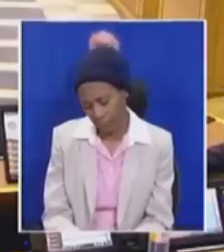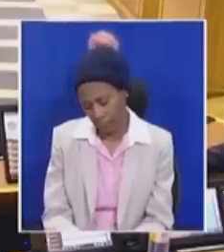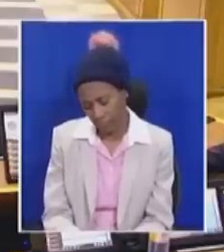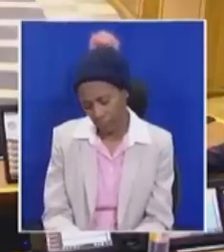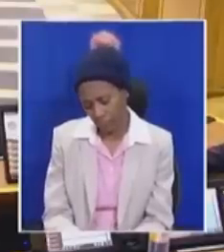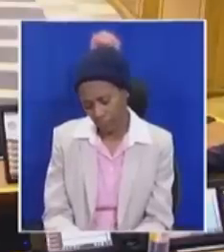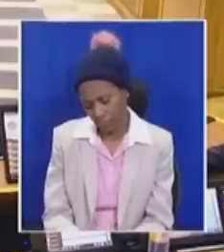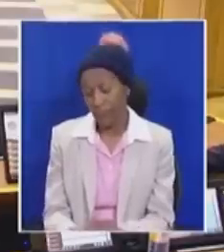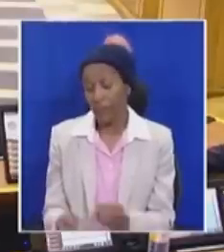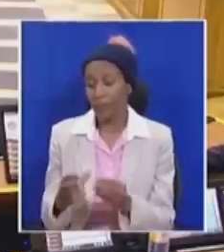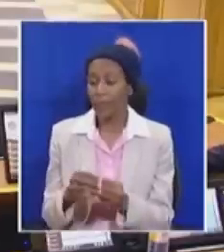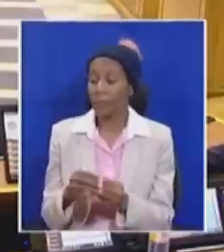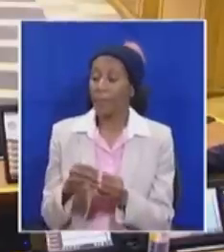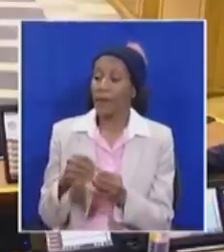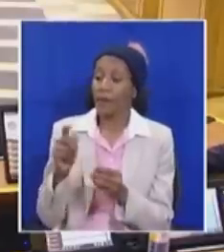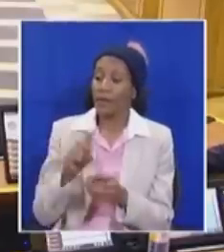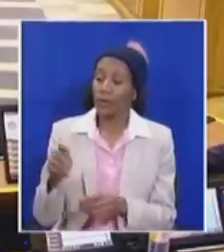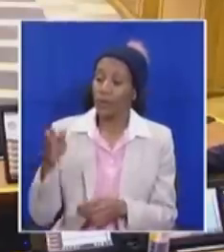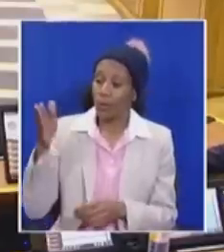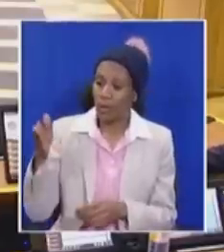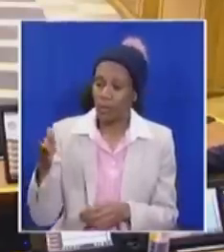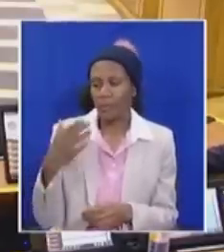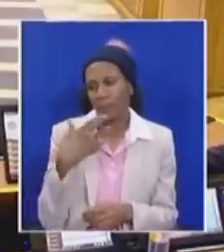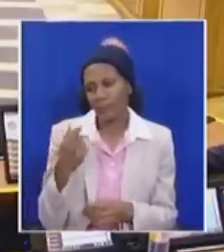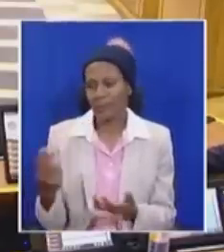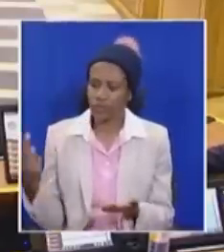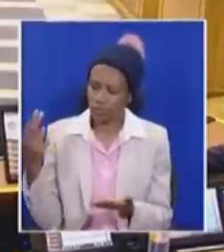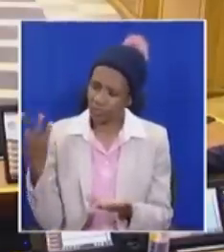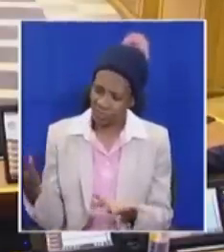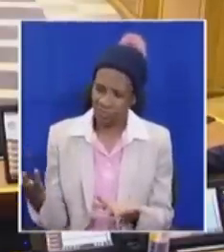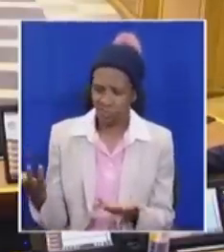Honorable Tlowama, just rise to the occasion.